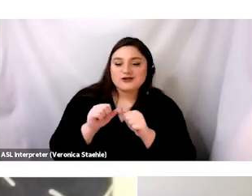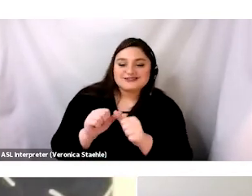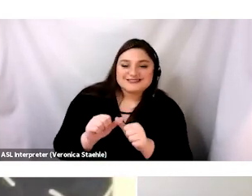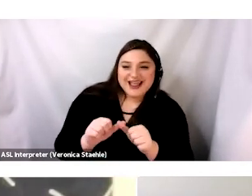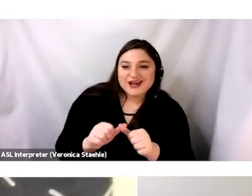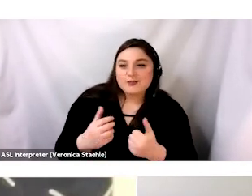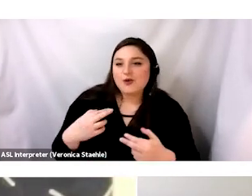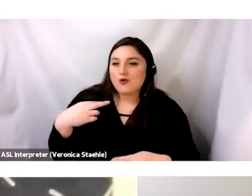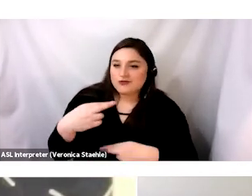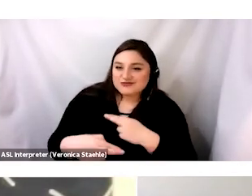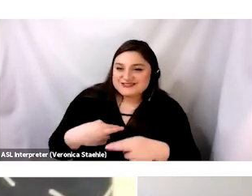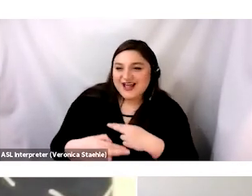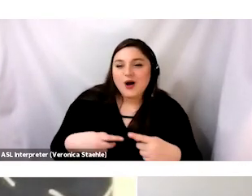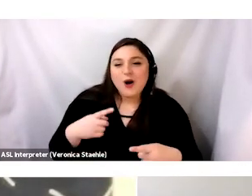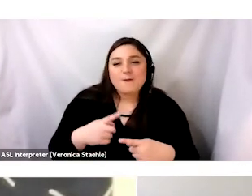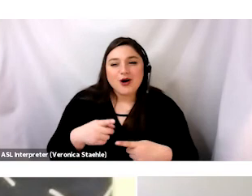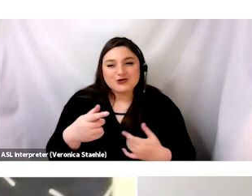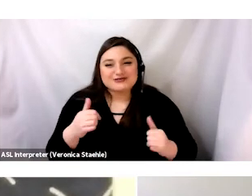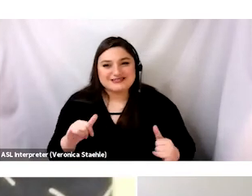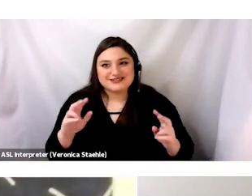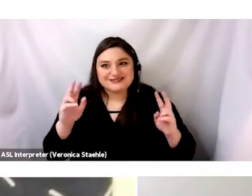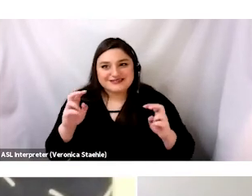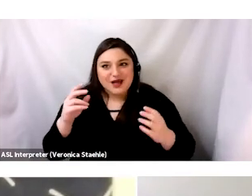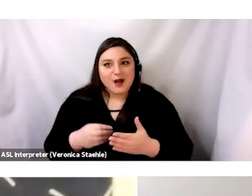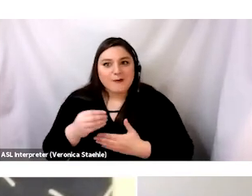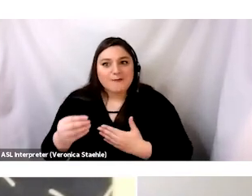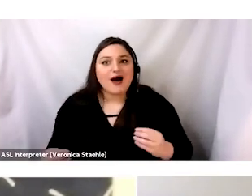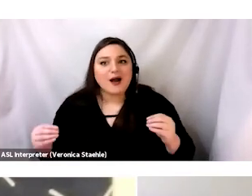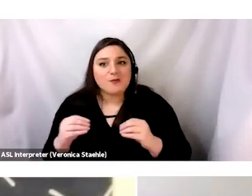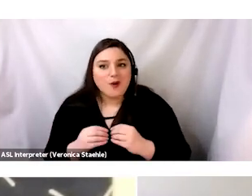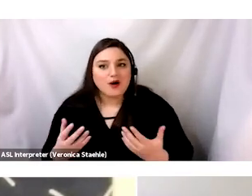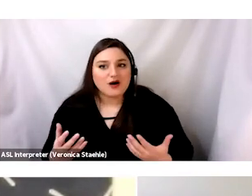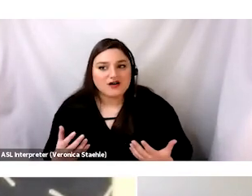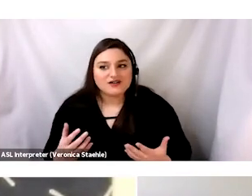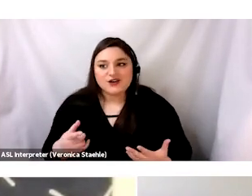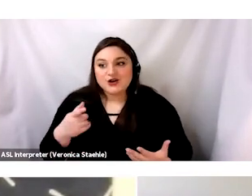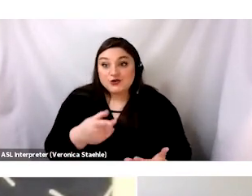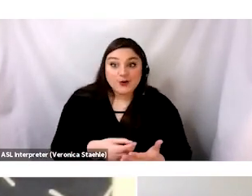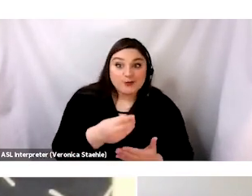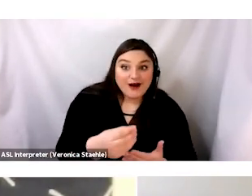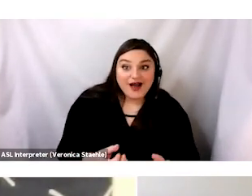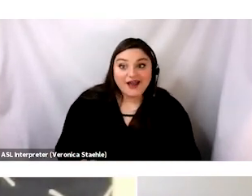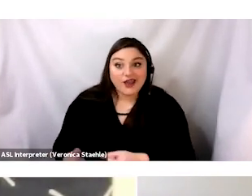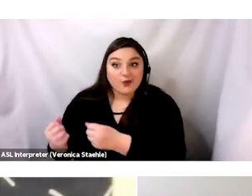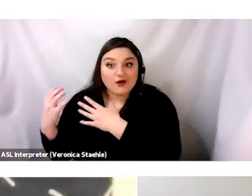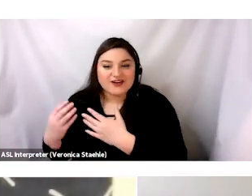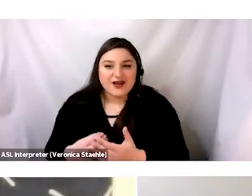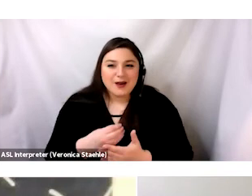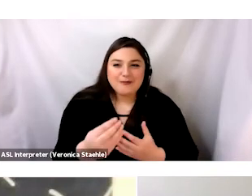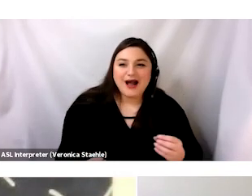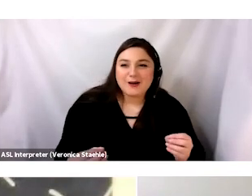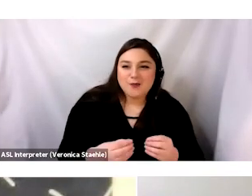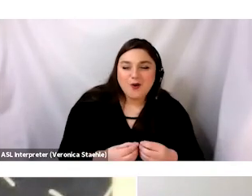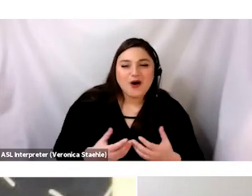or regenerative, but you're still buying more of that thing though, and you might get rid of it and buy more of that